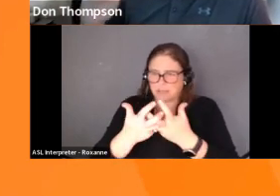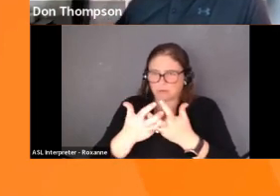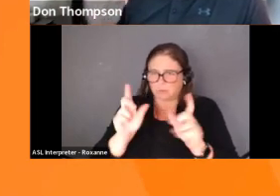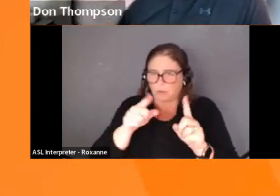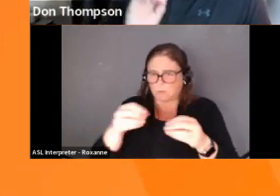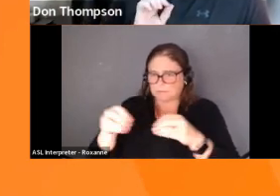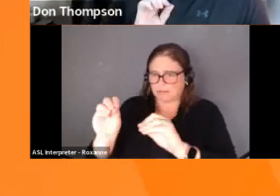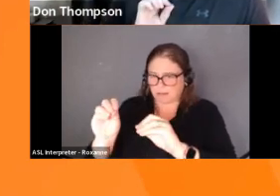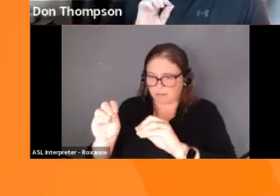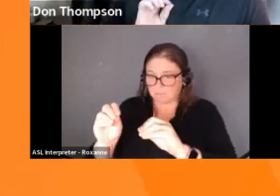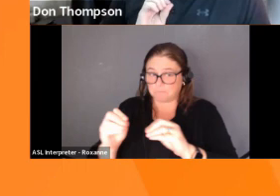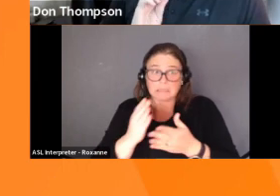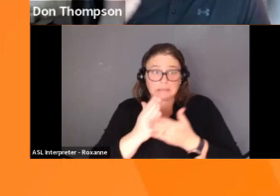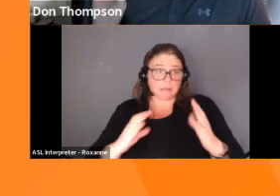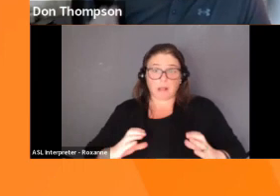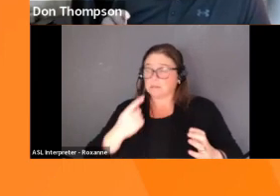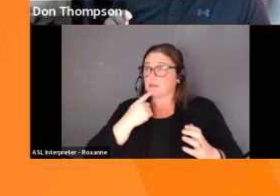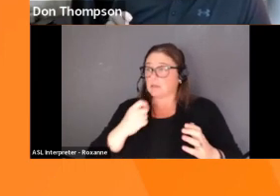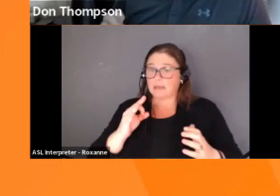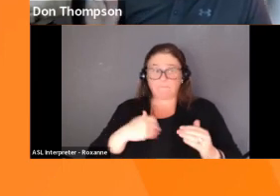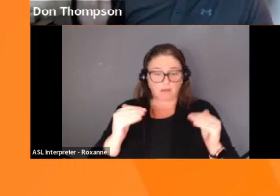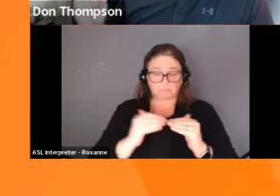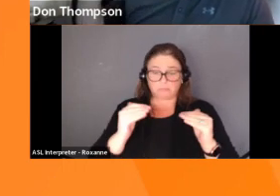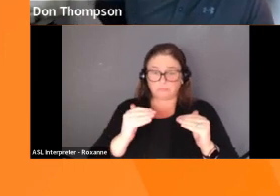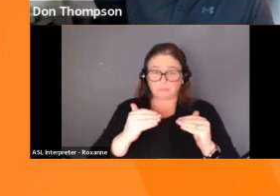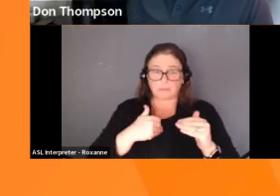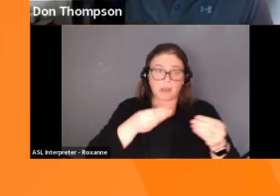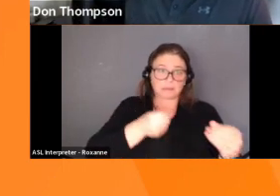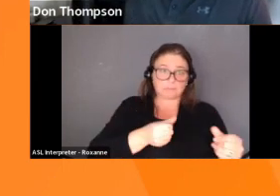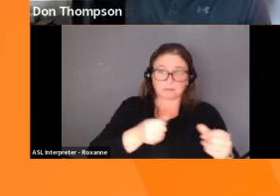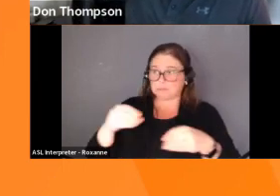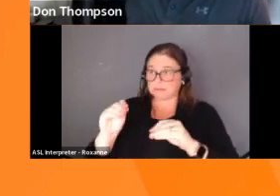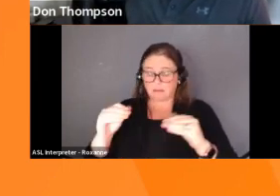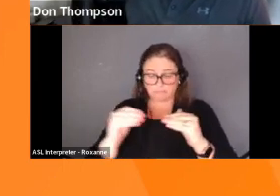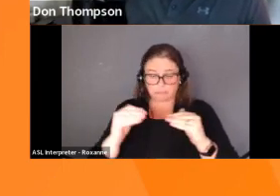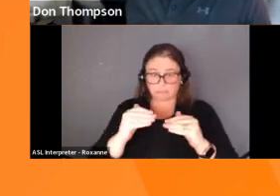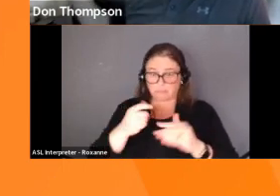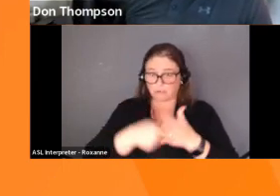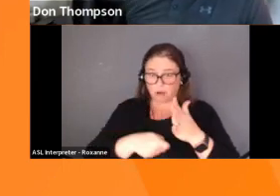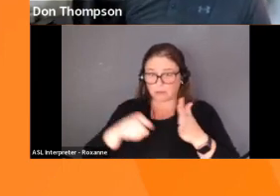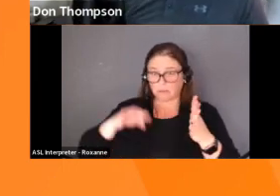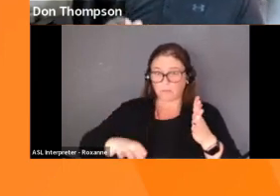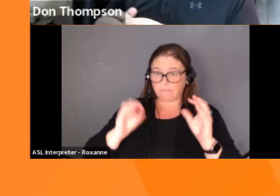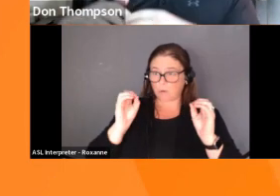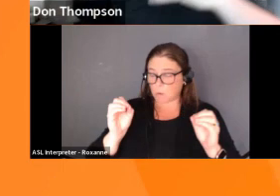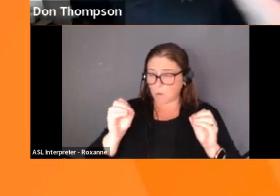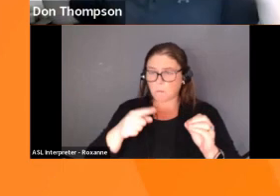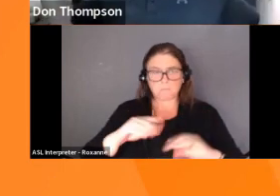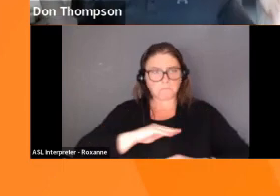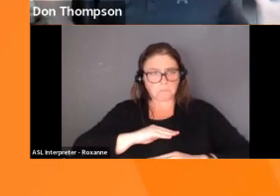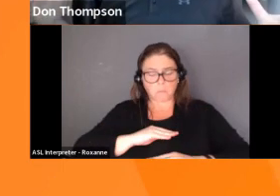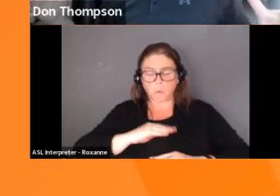even, we're okay with that. And the reason is because they have other channels of distribution and they want customers to